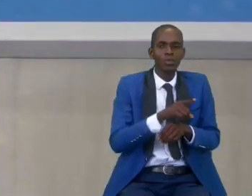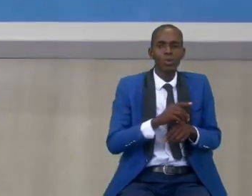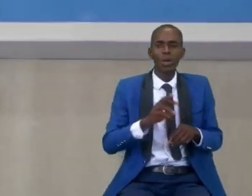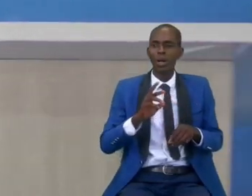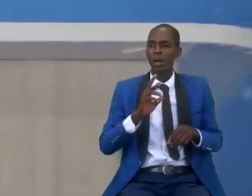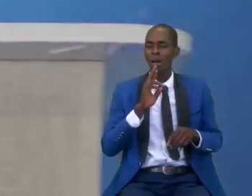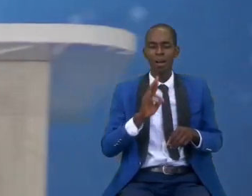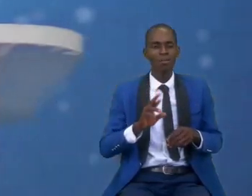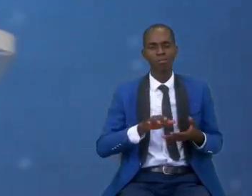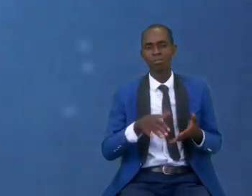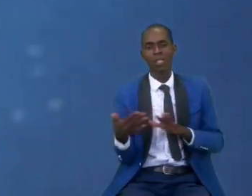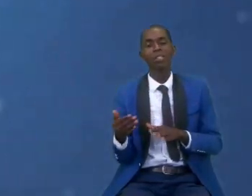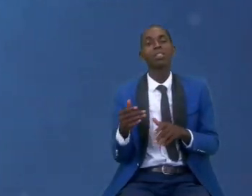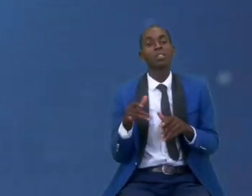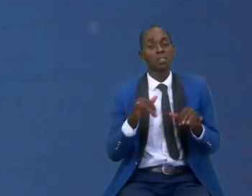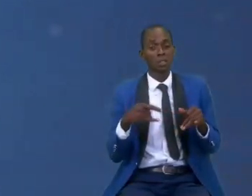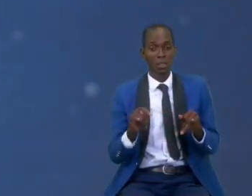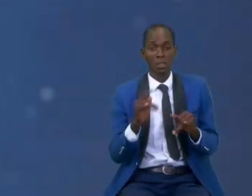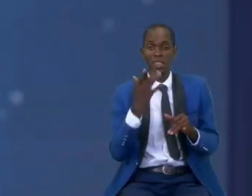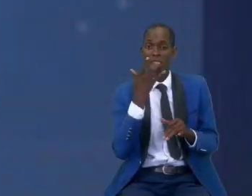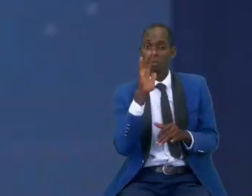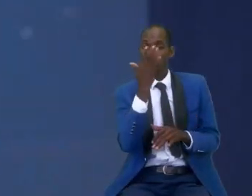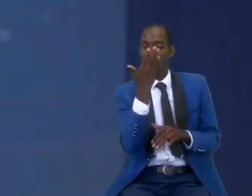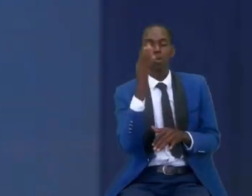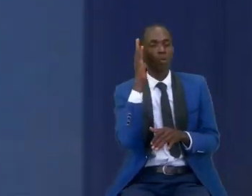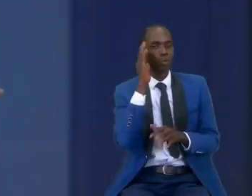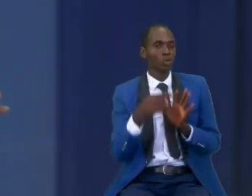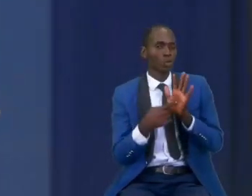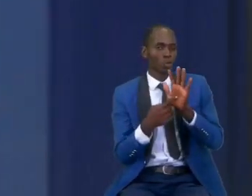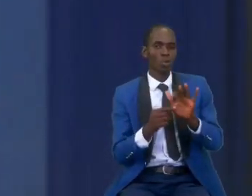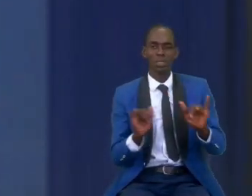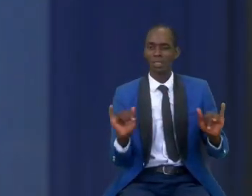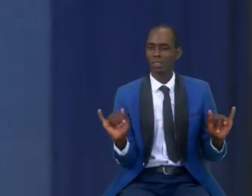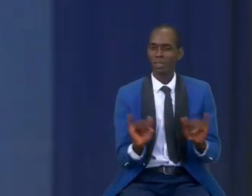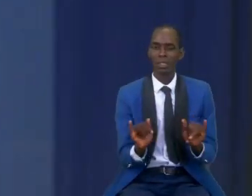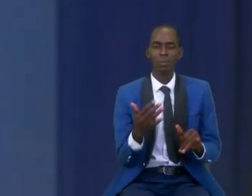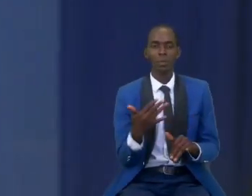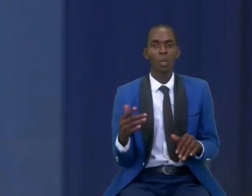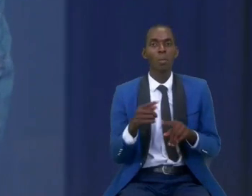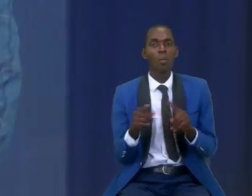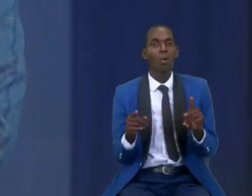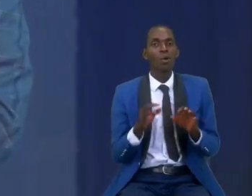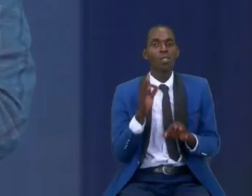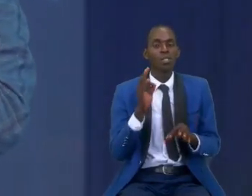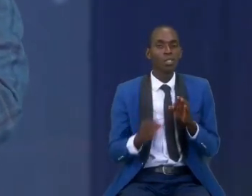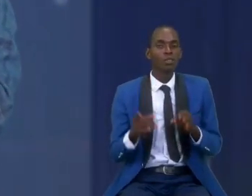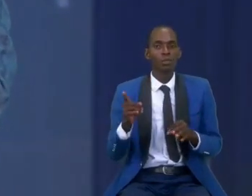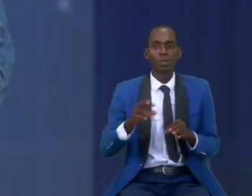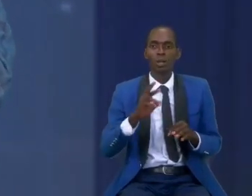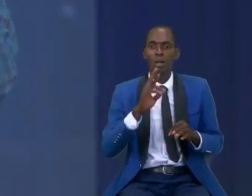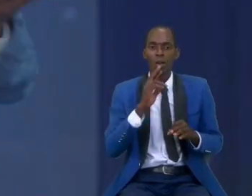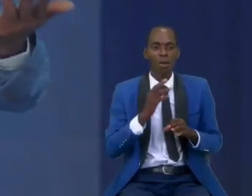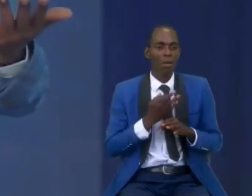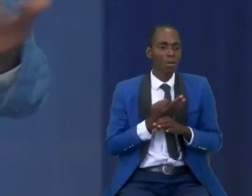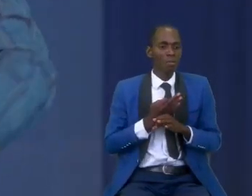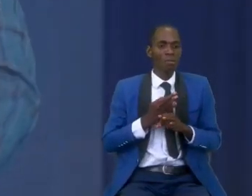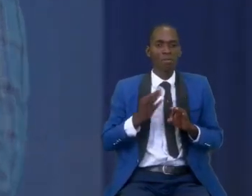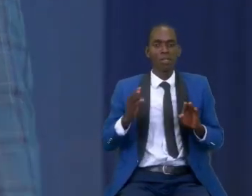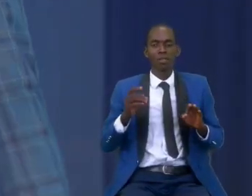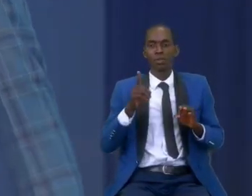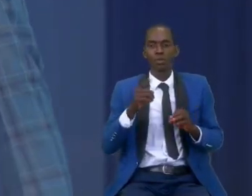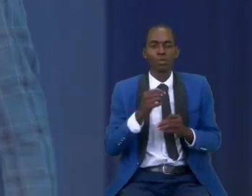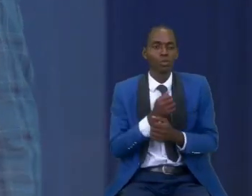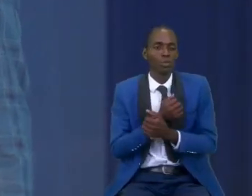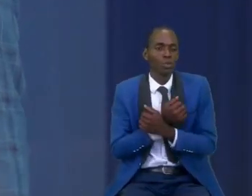image there. But when you ease up and you love and you relax and you are cheerful,